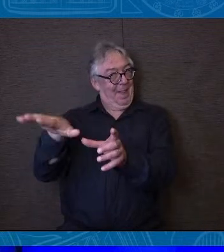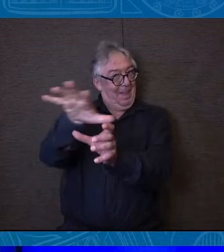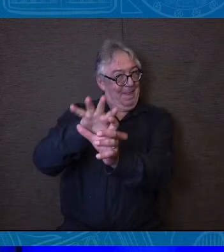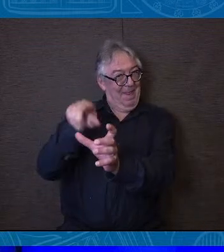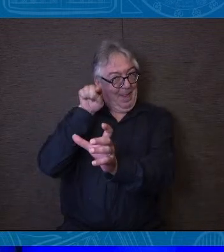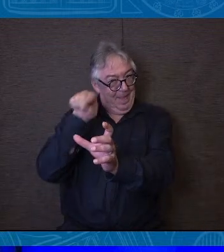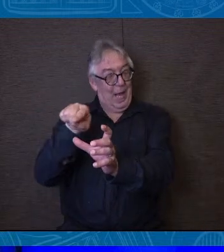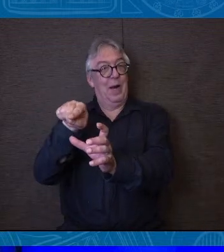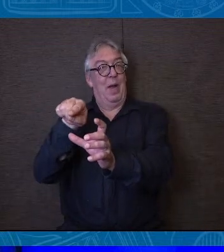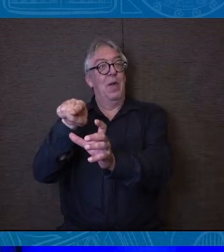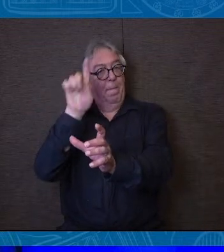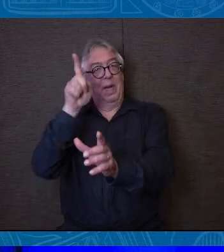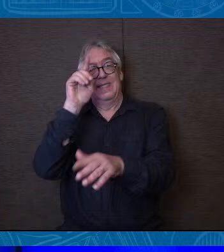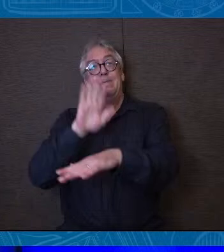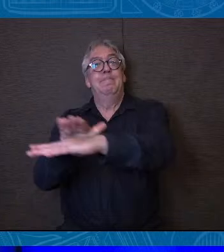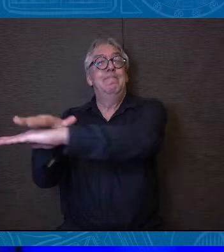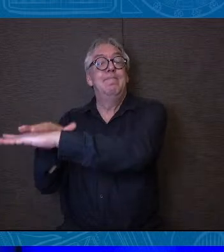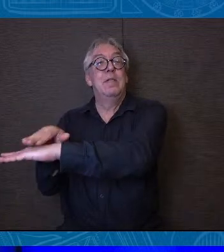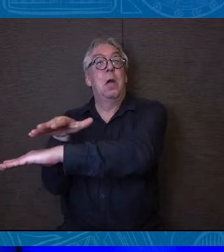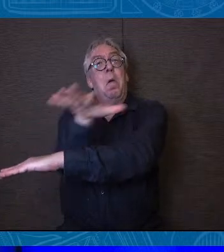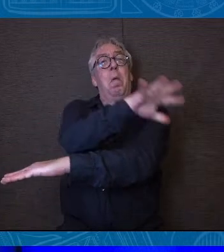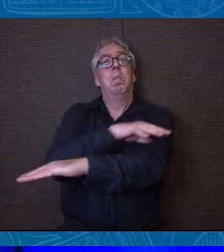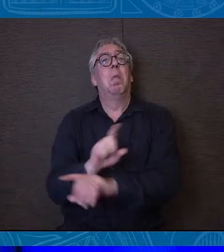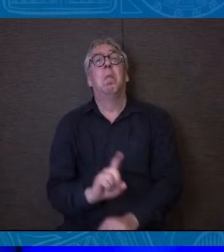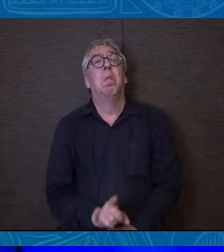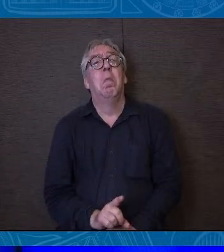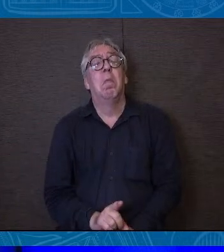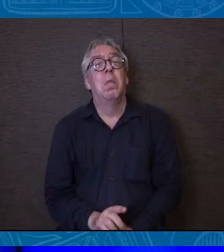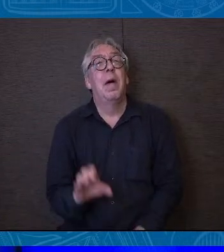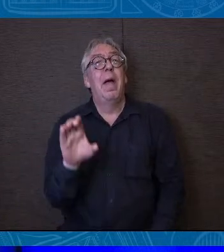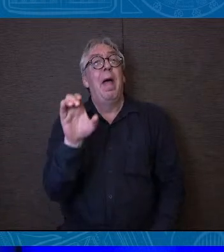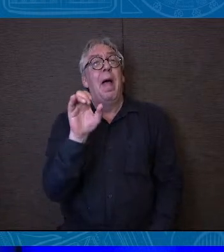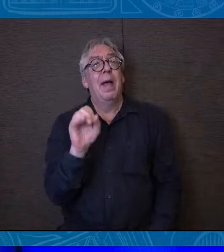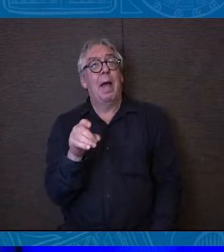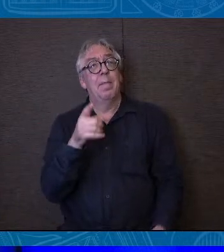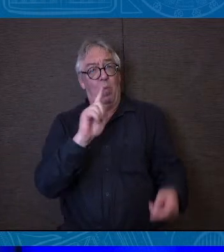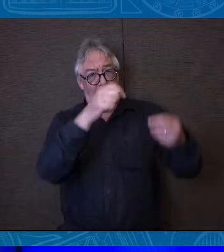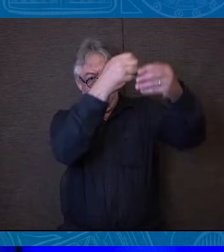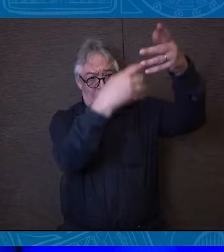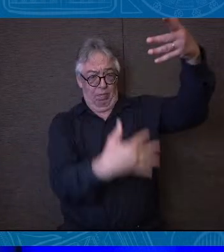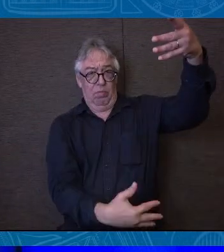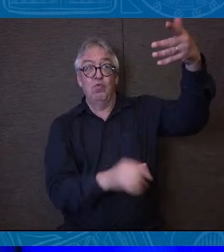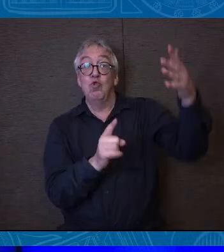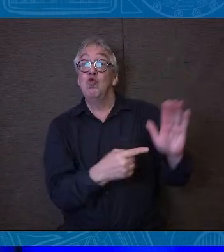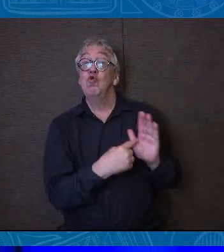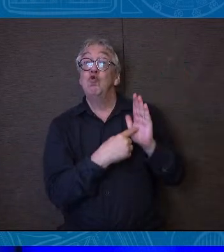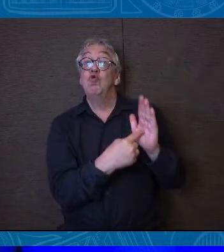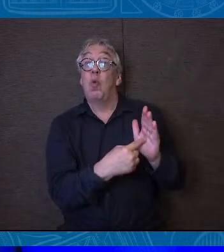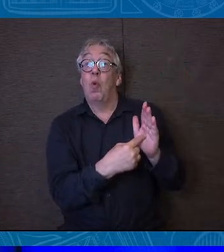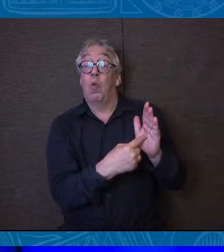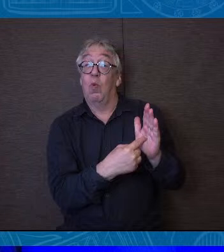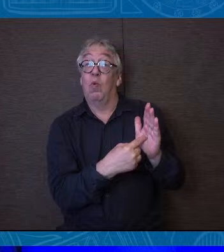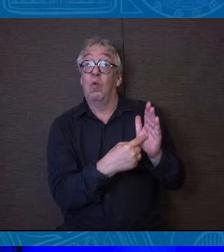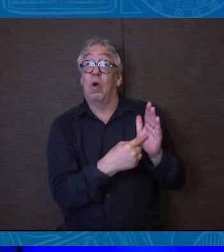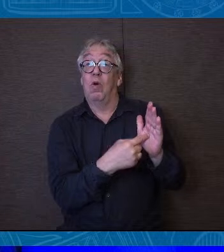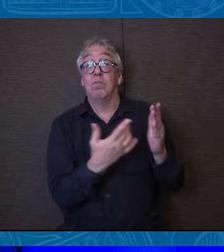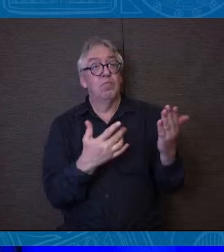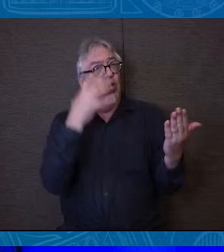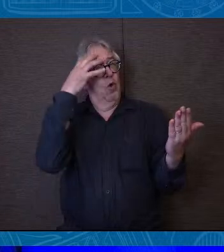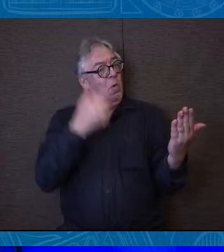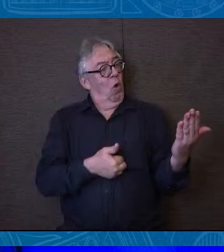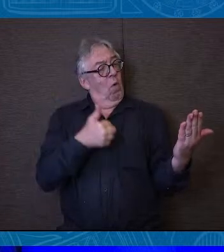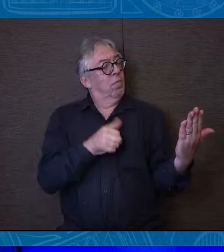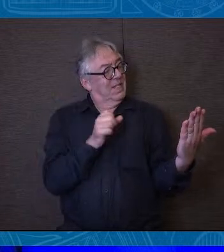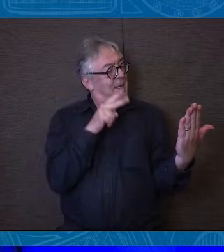last line as well. So a CAP message gives a complete information, and the relevant agencies can take out